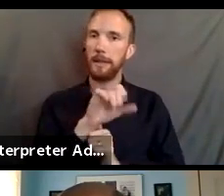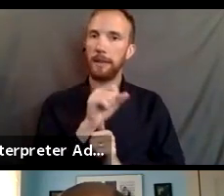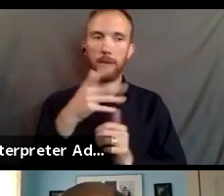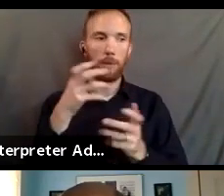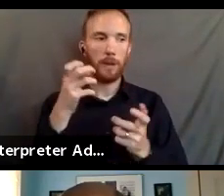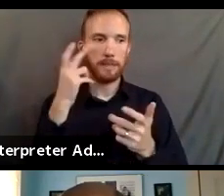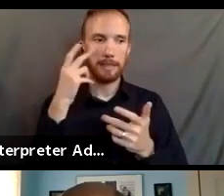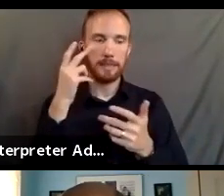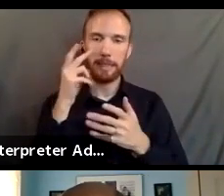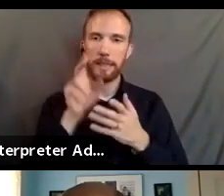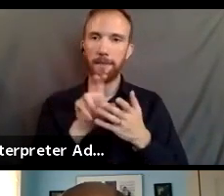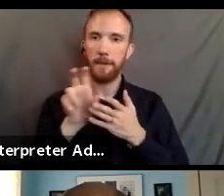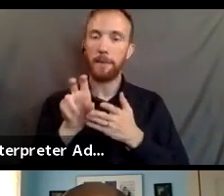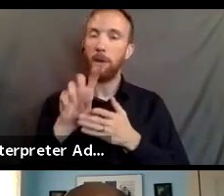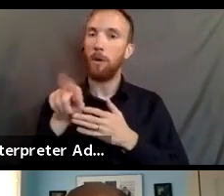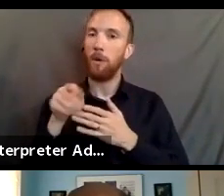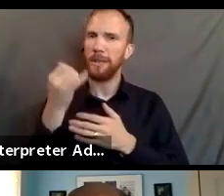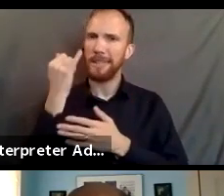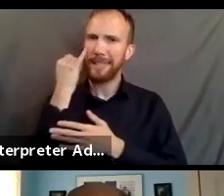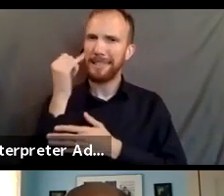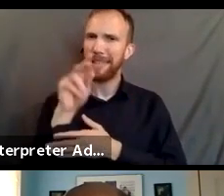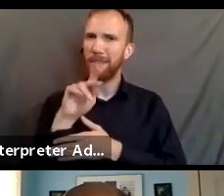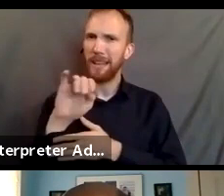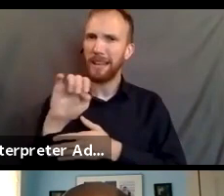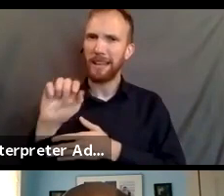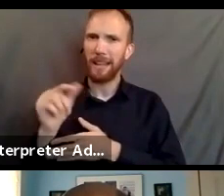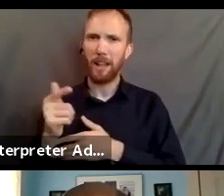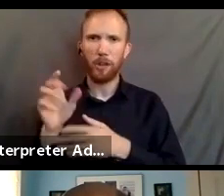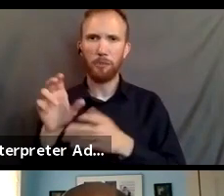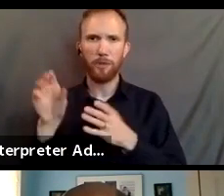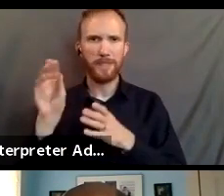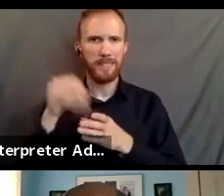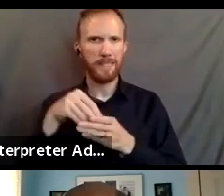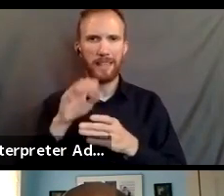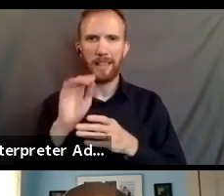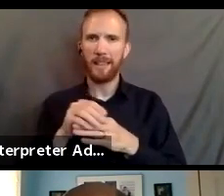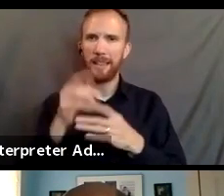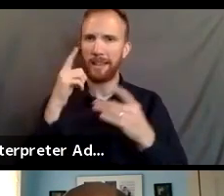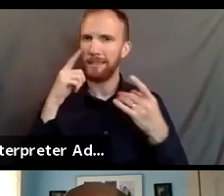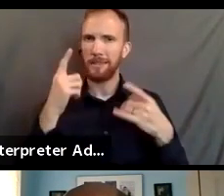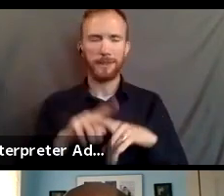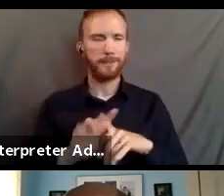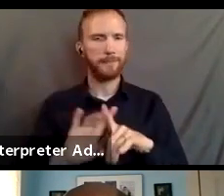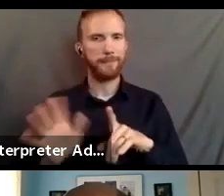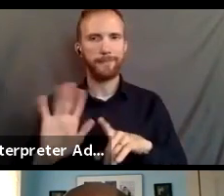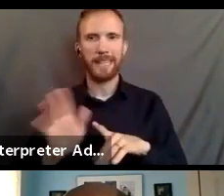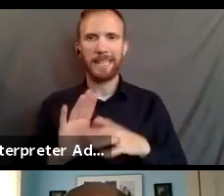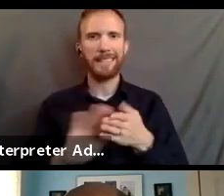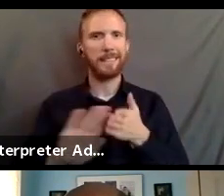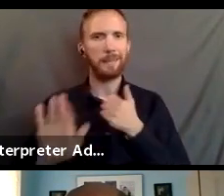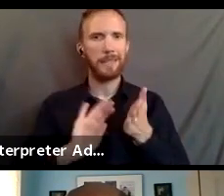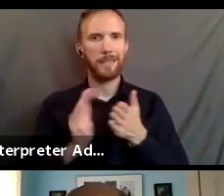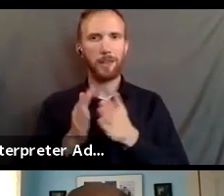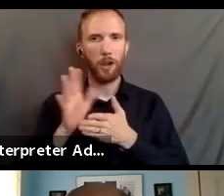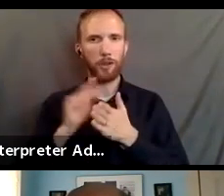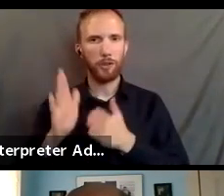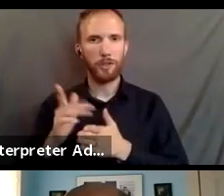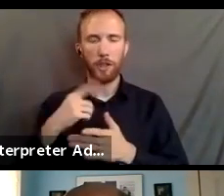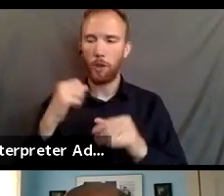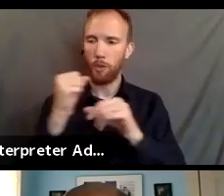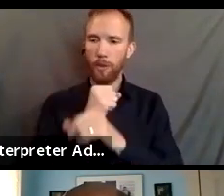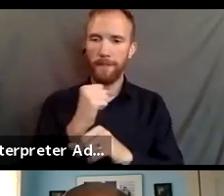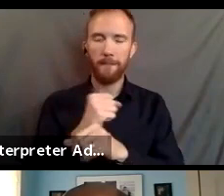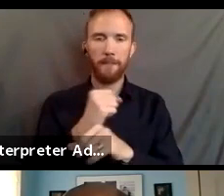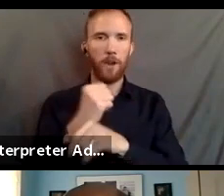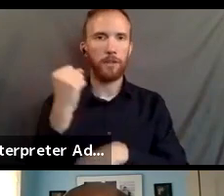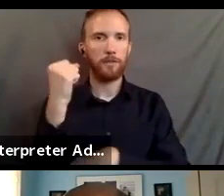f keller moved in that deal was repugnant it devalued and dismissed our students we fought it choose who i were true